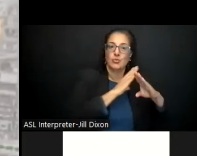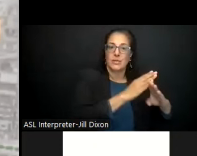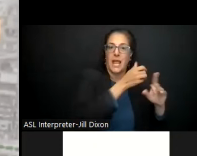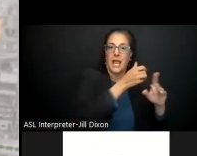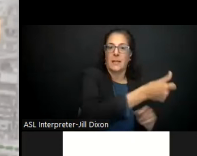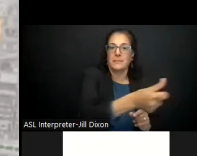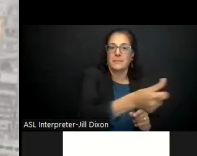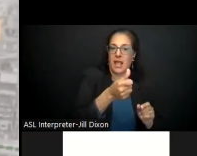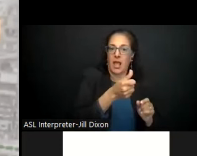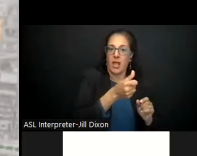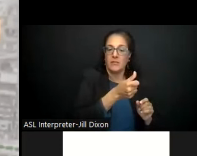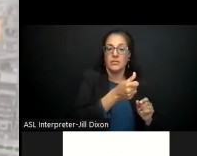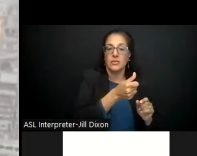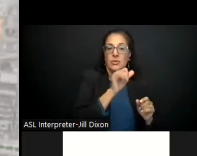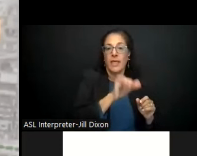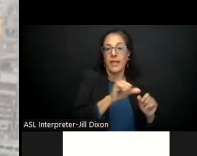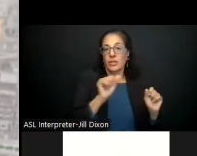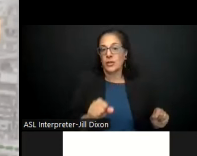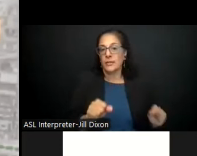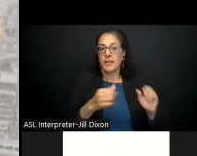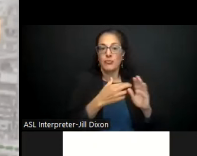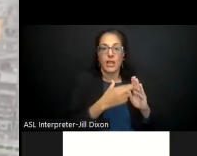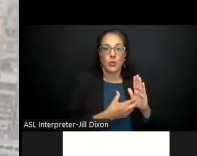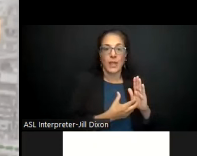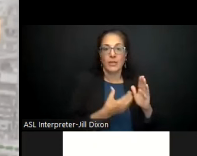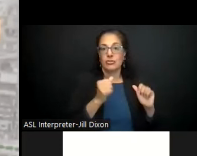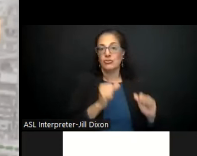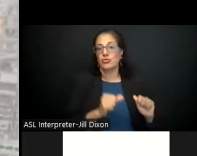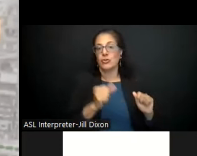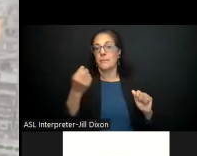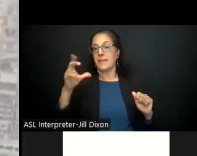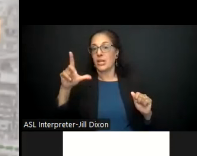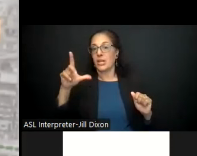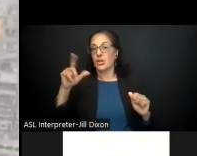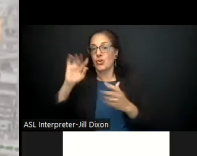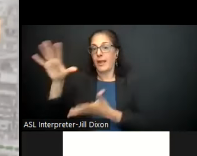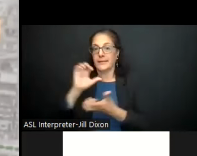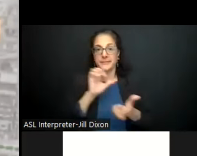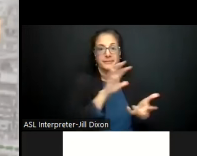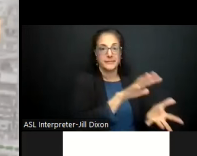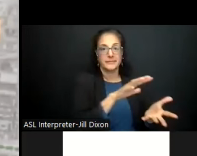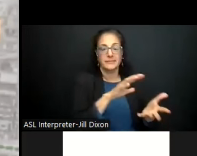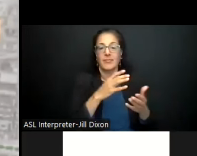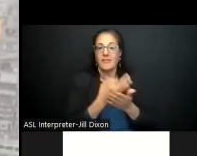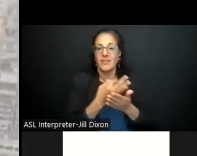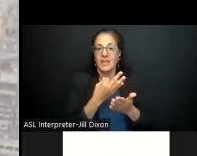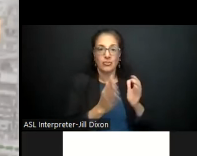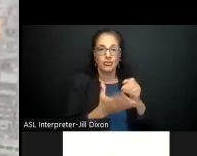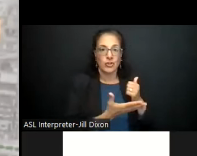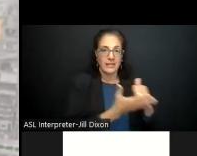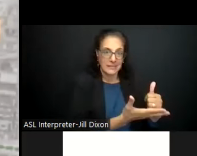could be regulations, grant assistance, financial assistance, etc.